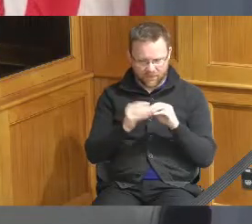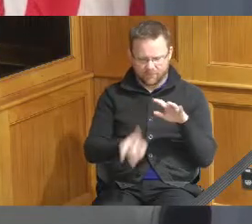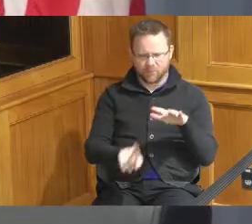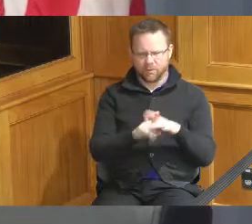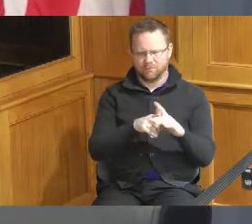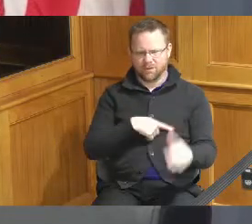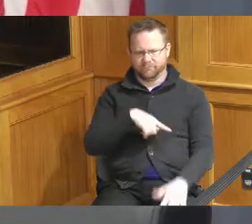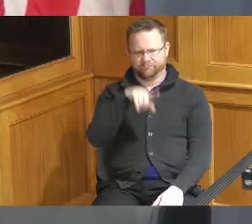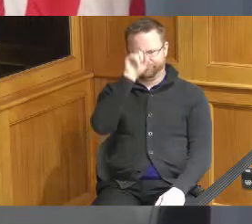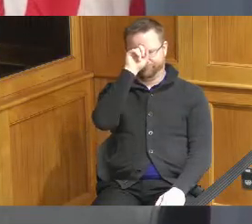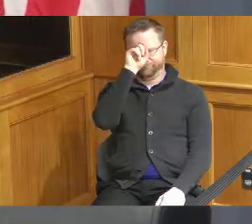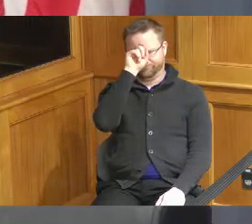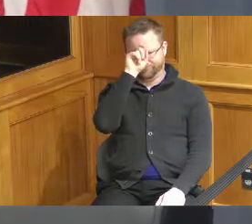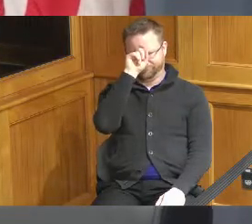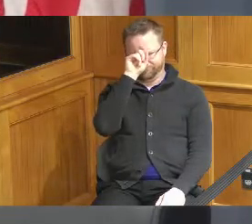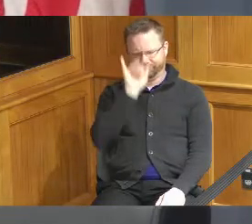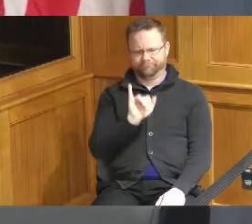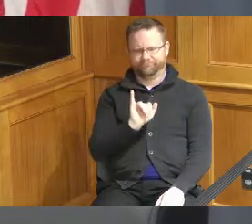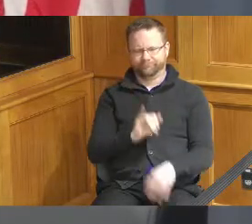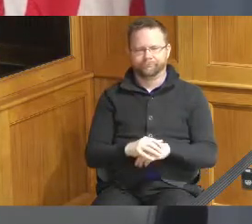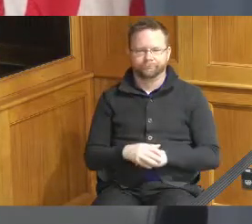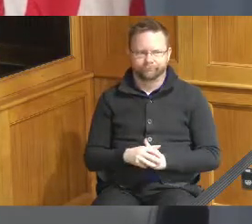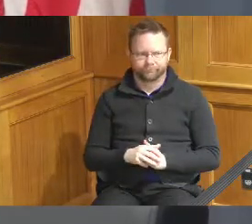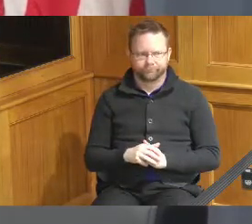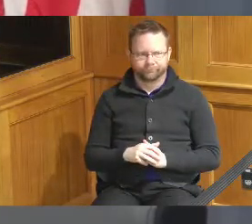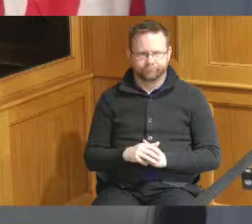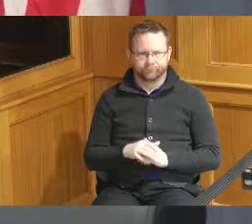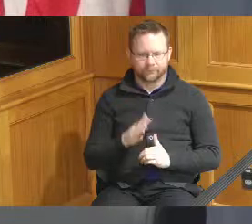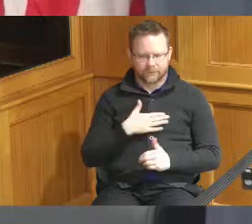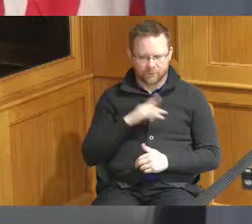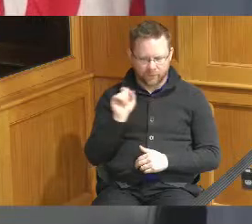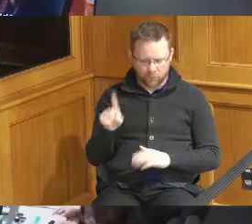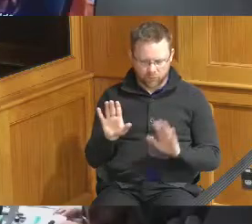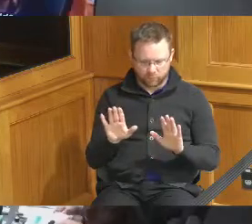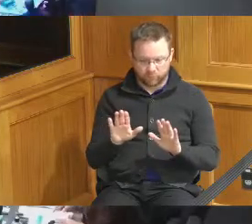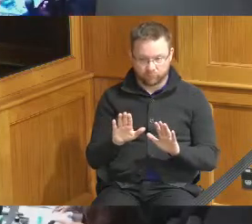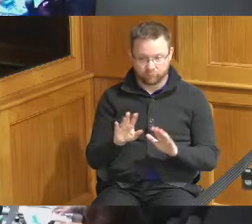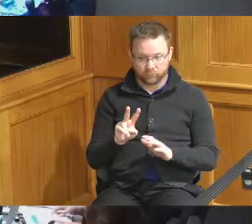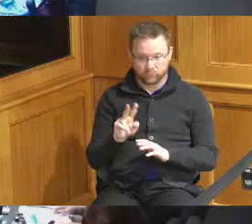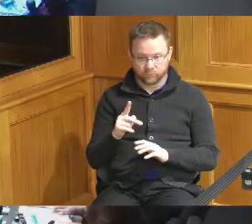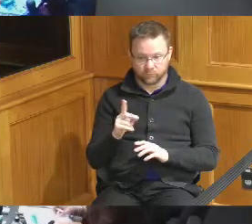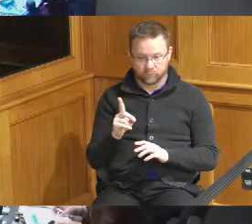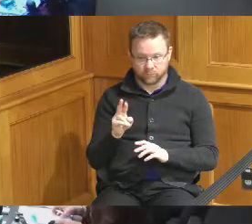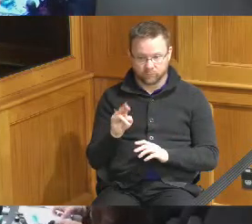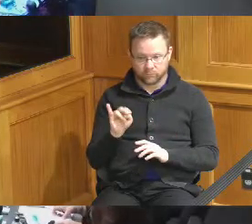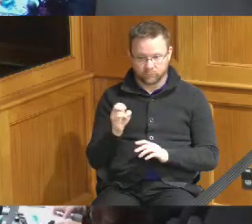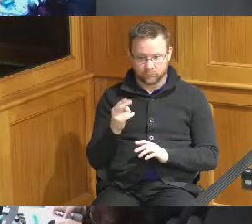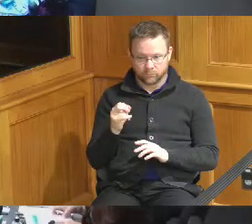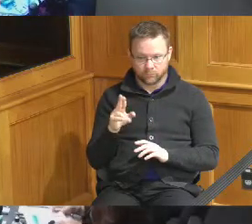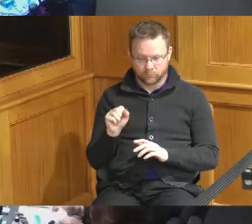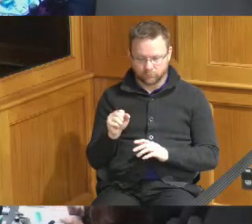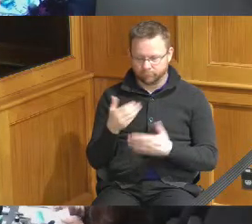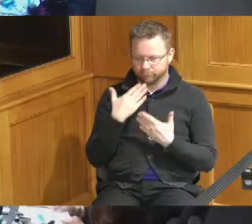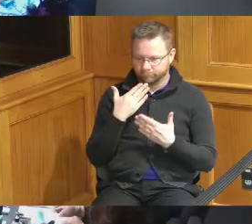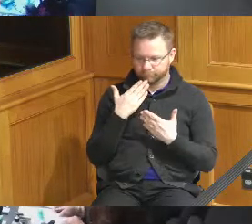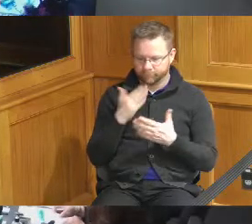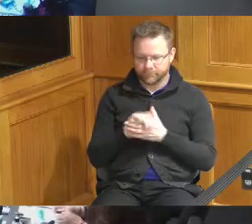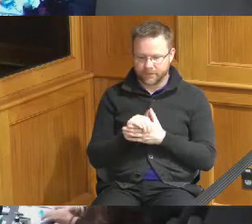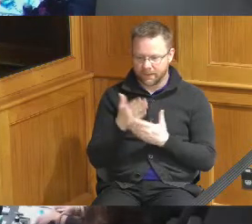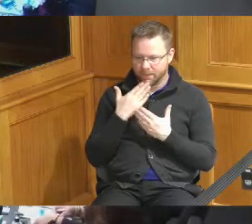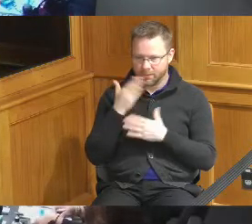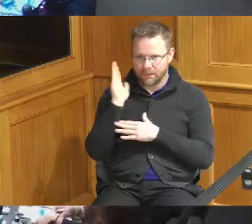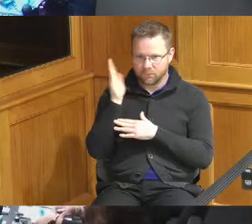and that jumped out at me. So that was my questions. Vice President Driehaus. Thank you. Thanks